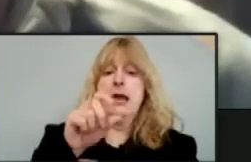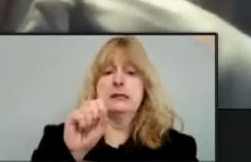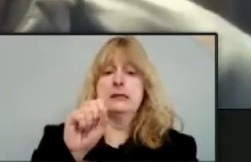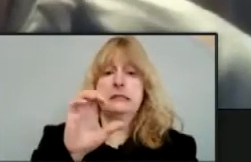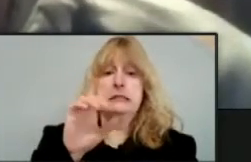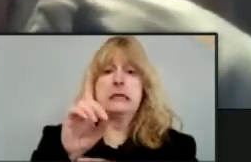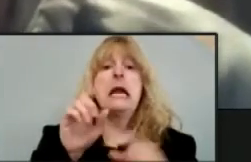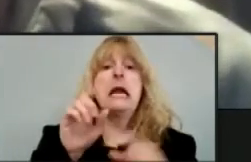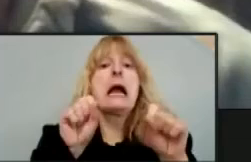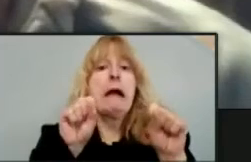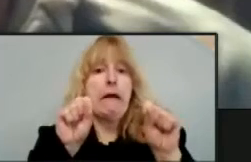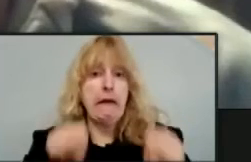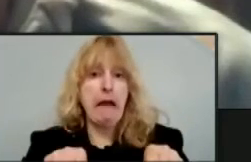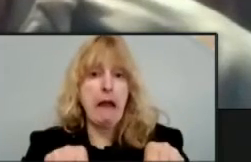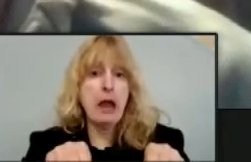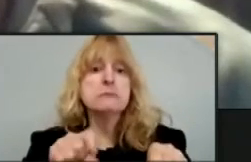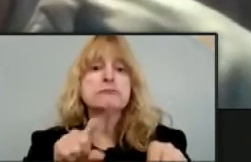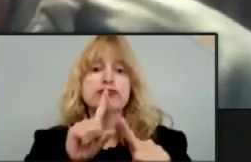it mandatory.